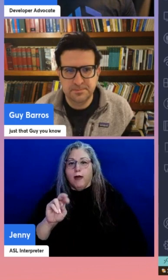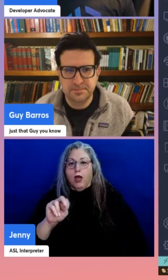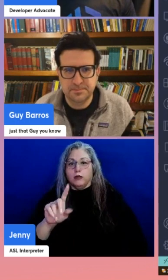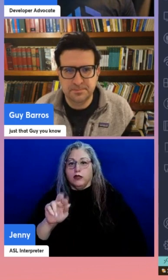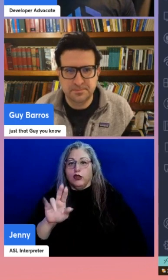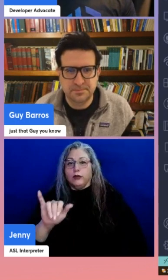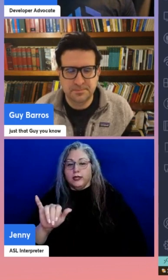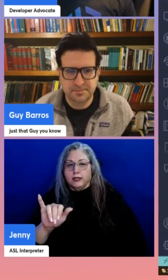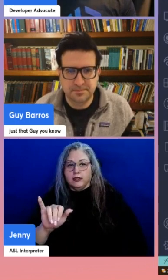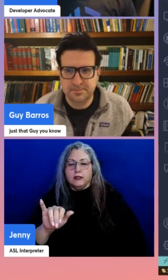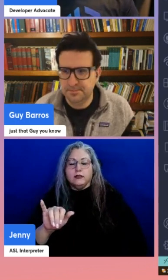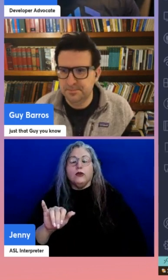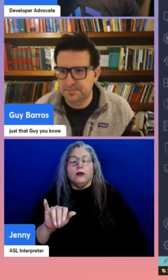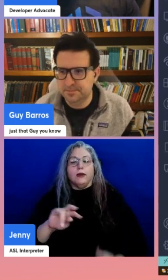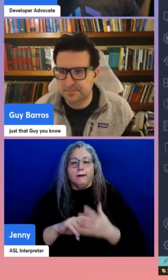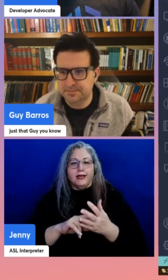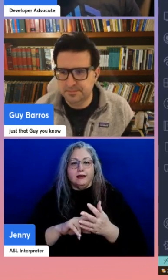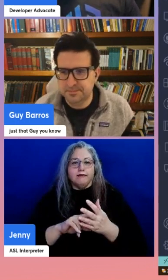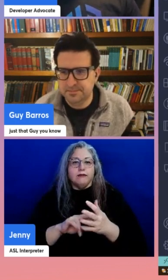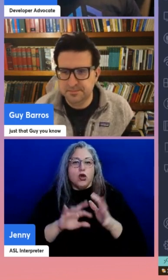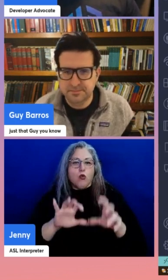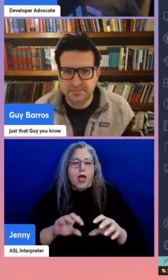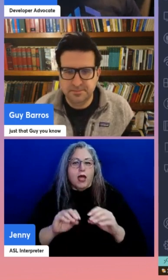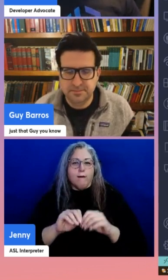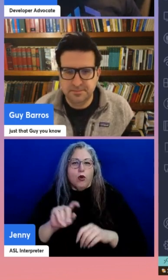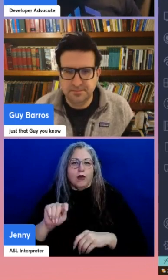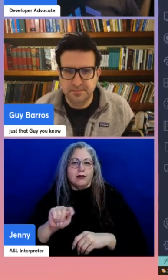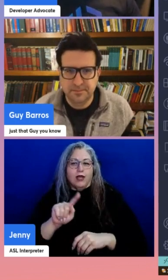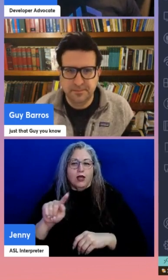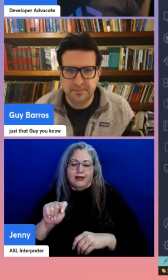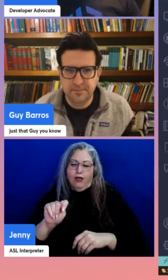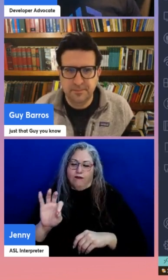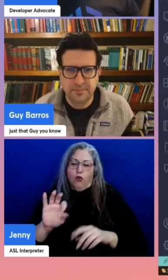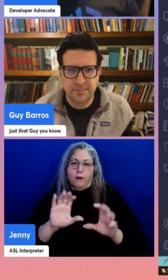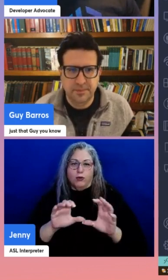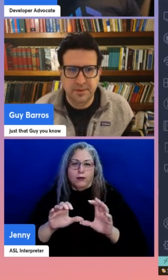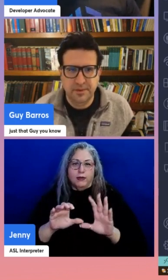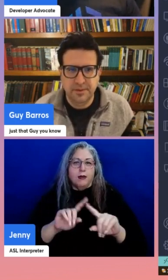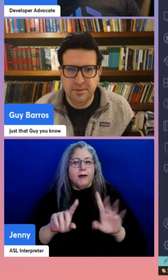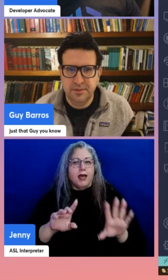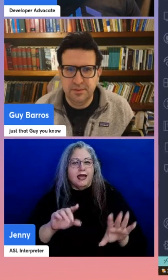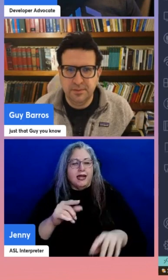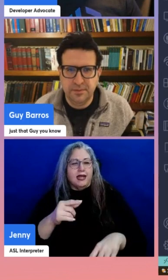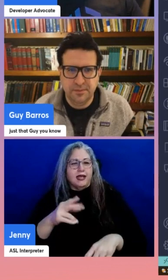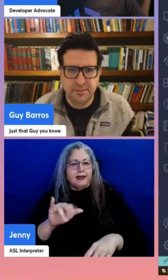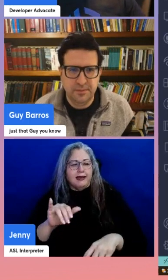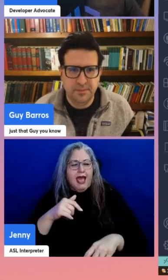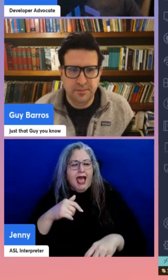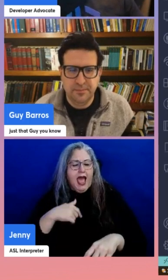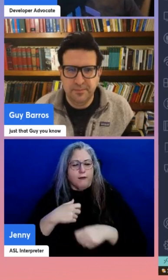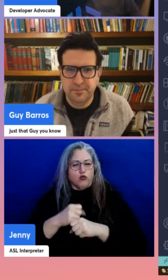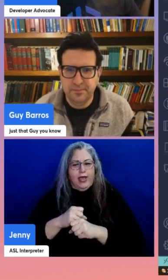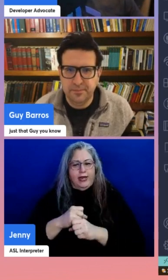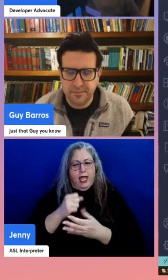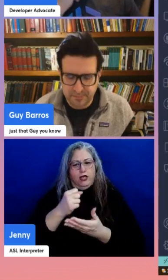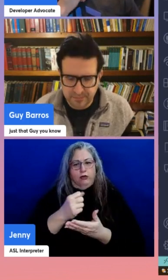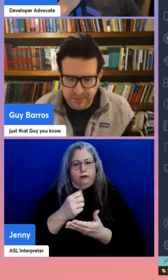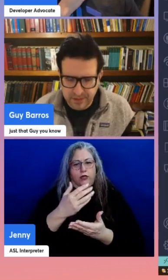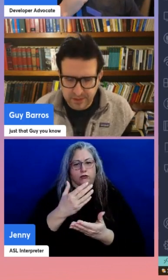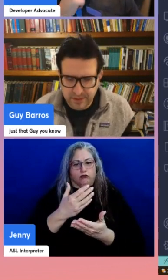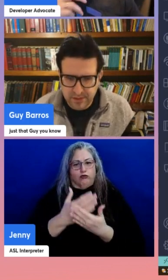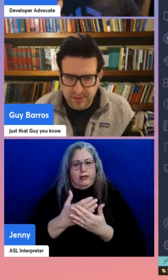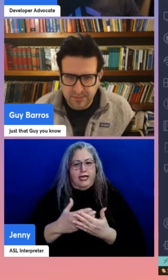more Terraform configuration. Guy, I'm defining here a credential library. What is a